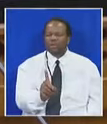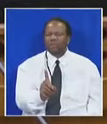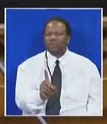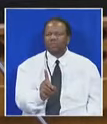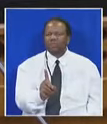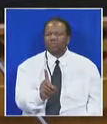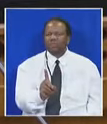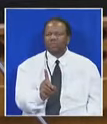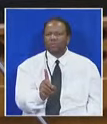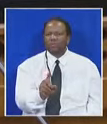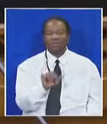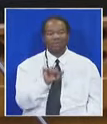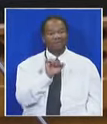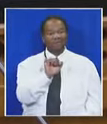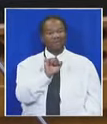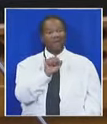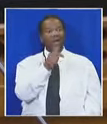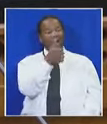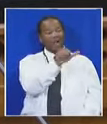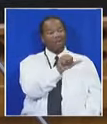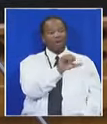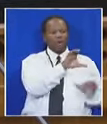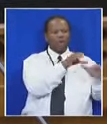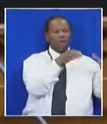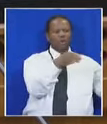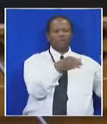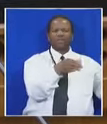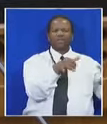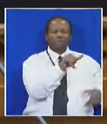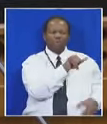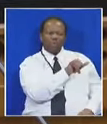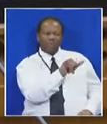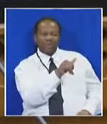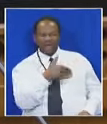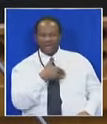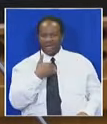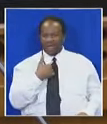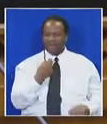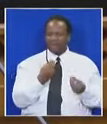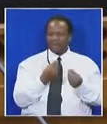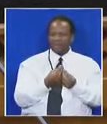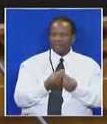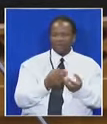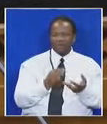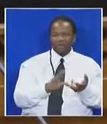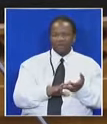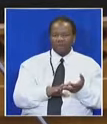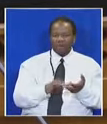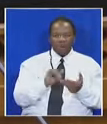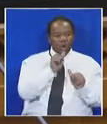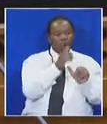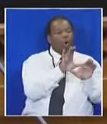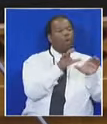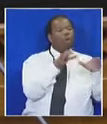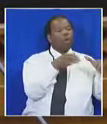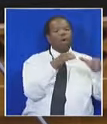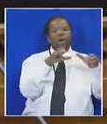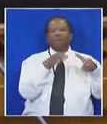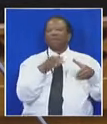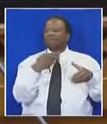are happy when this happens? Which organizations want the ANC government discredited and